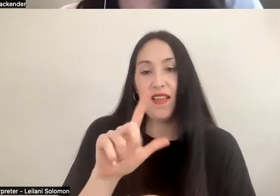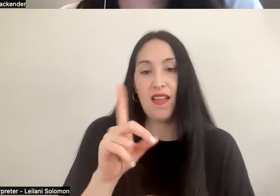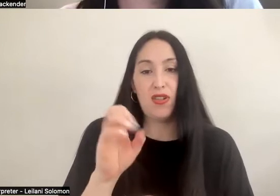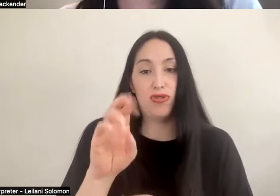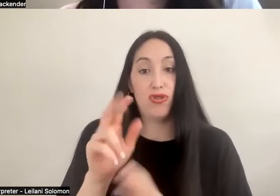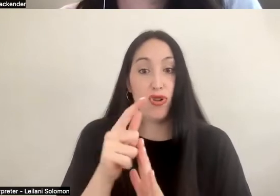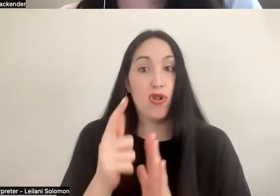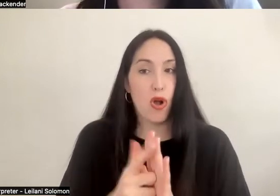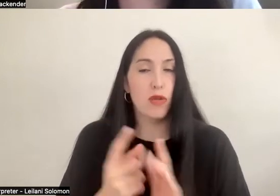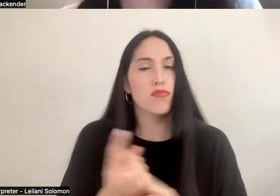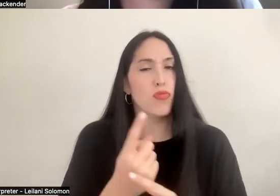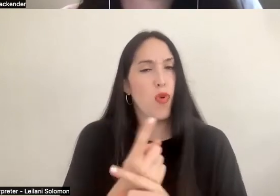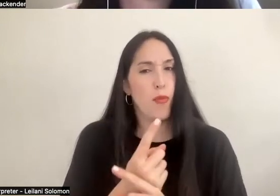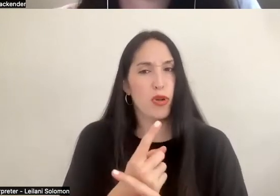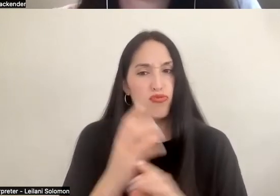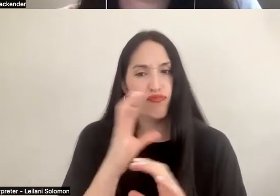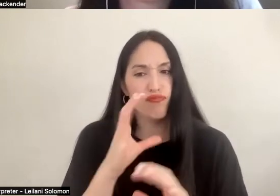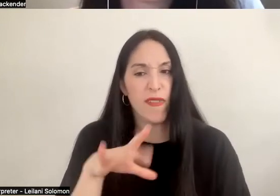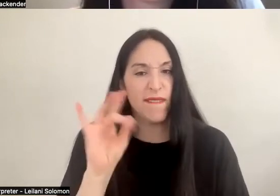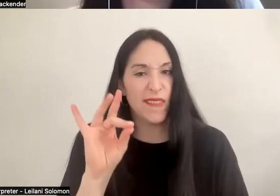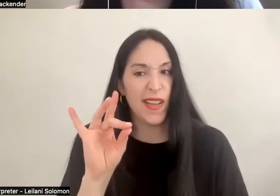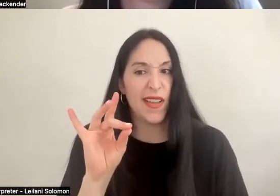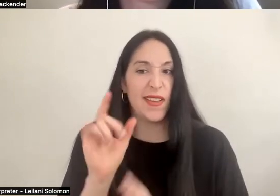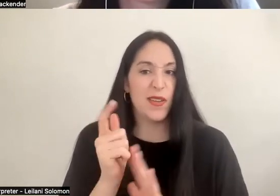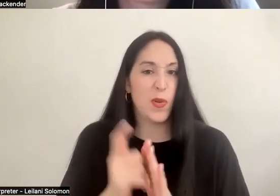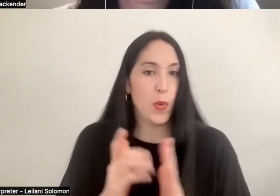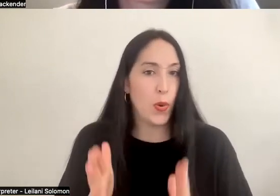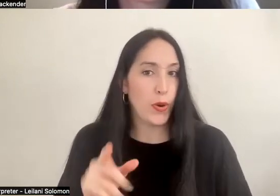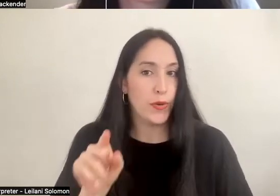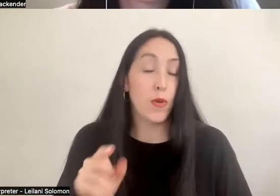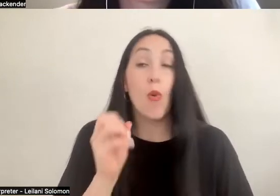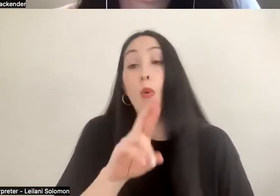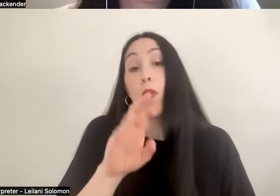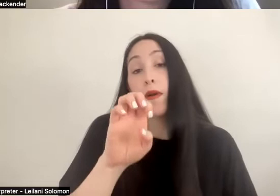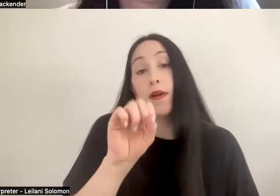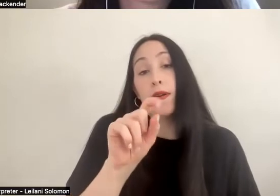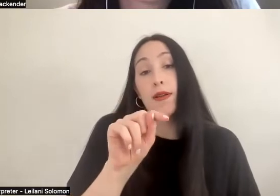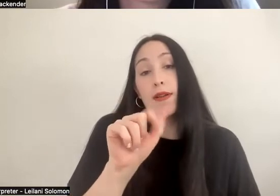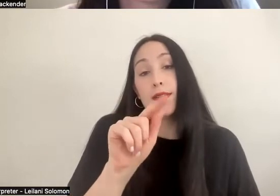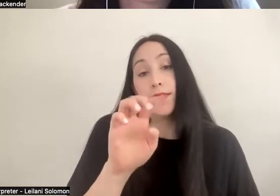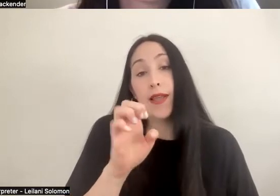structures. And then, of course, estate planning attorneys, that's,